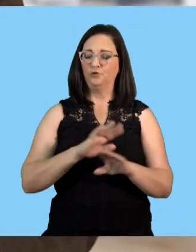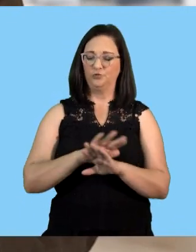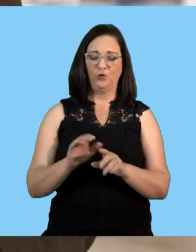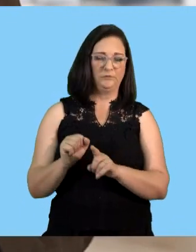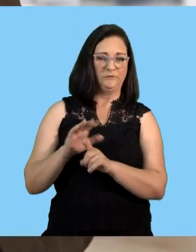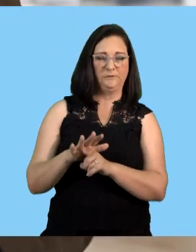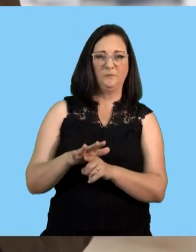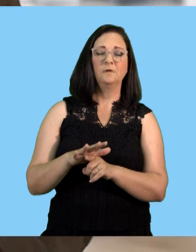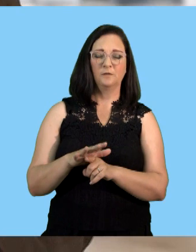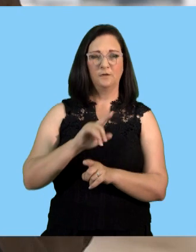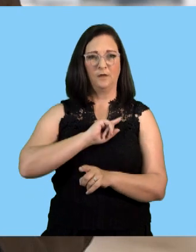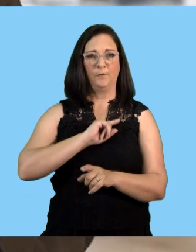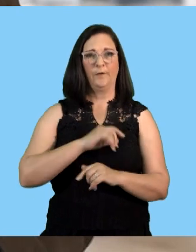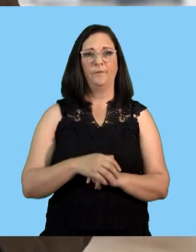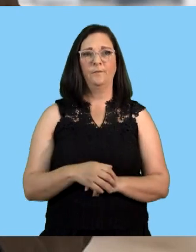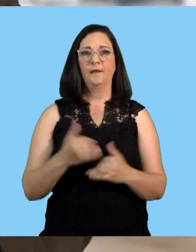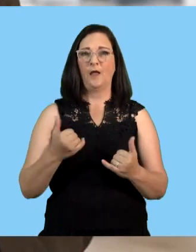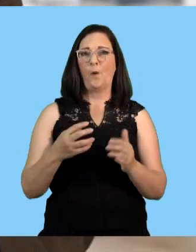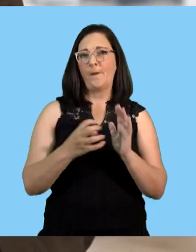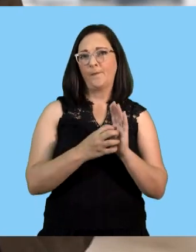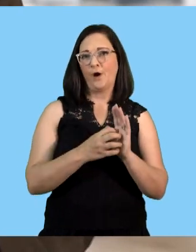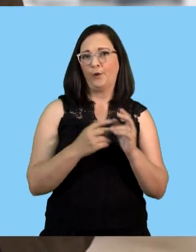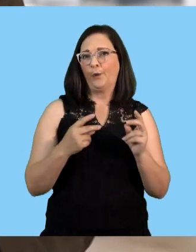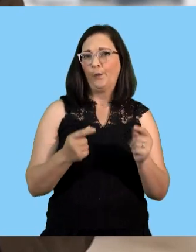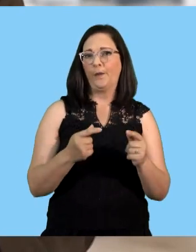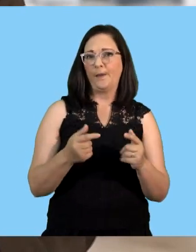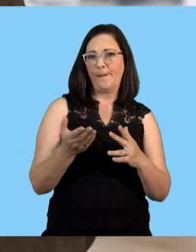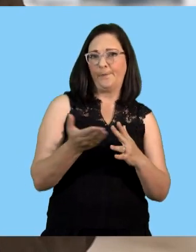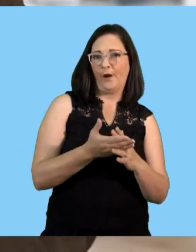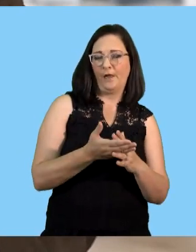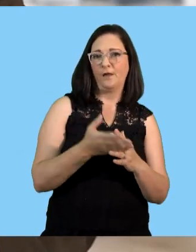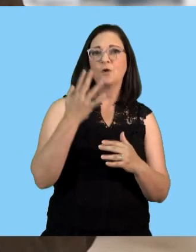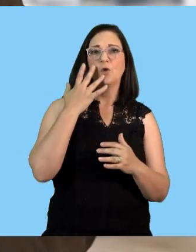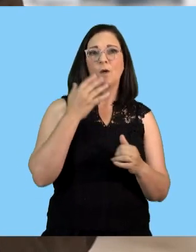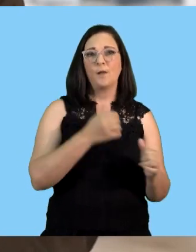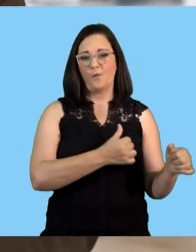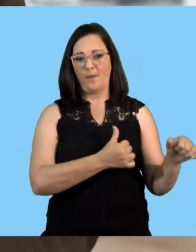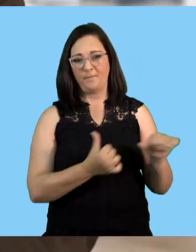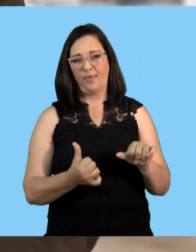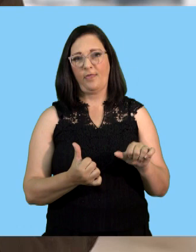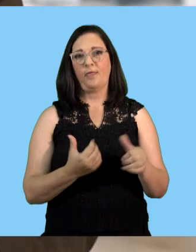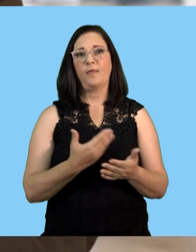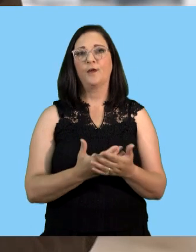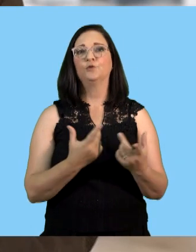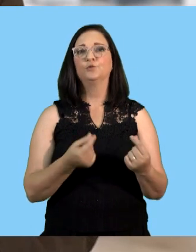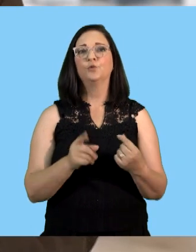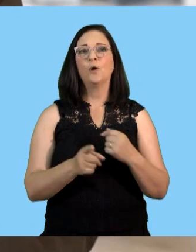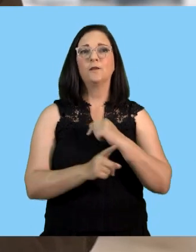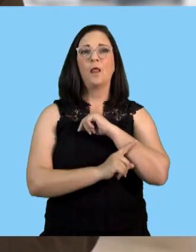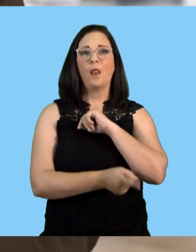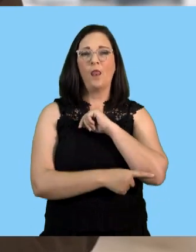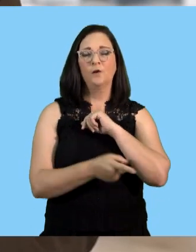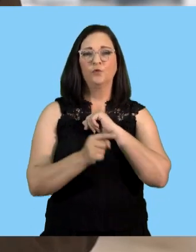found being discriminatory. So now we're going to go on to a quick ad break. When we come back, we do the last part